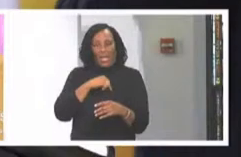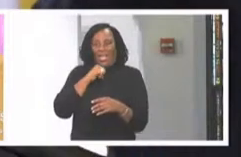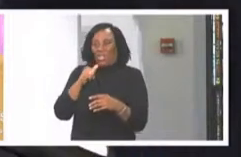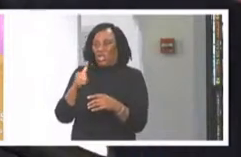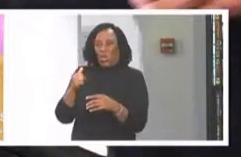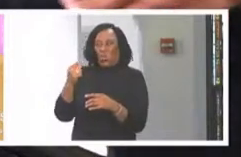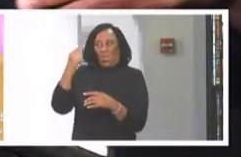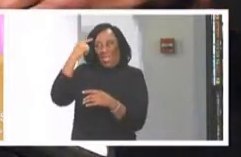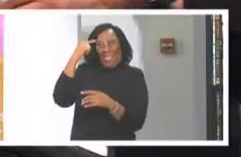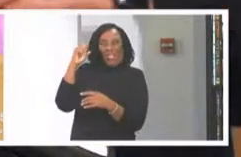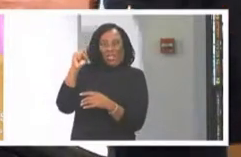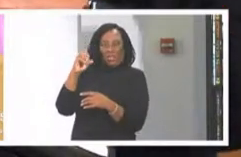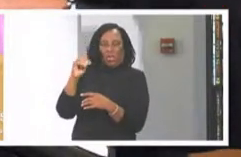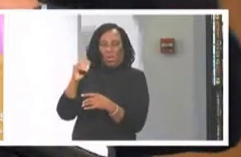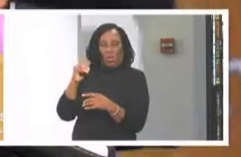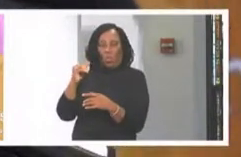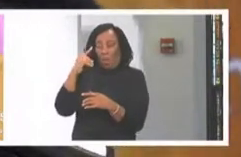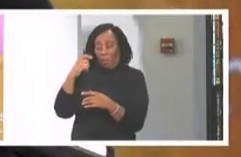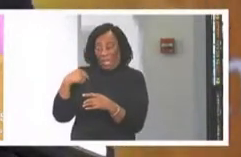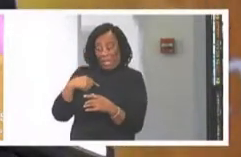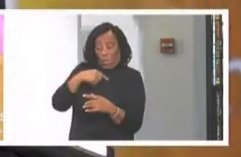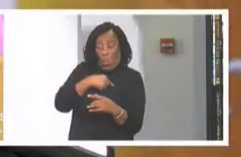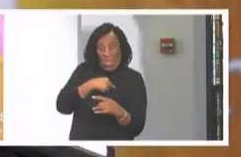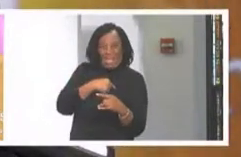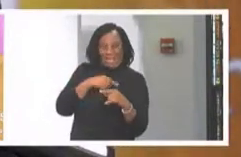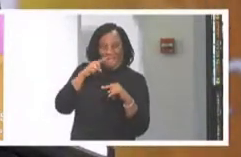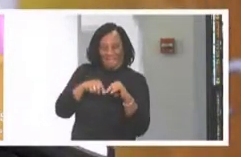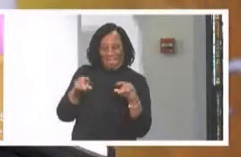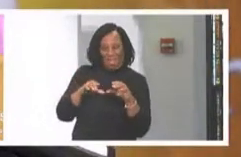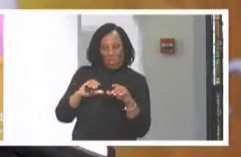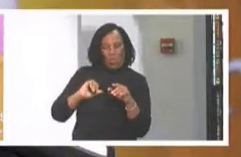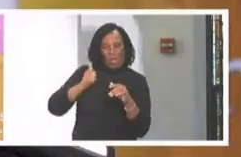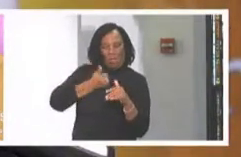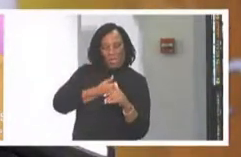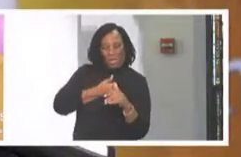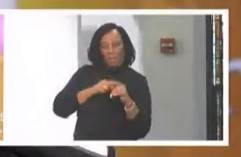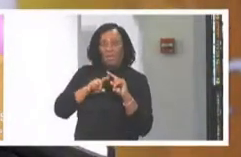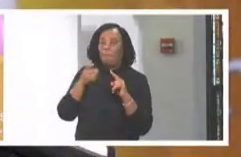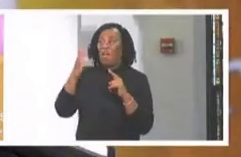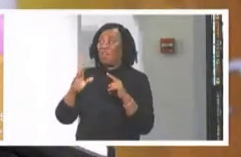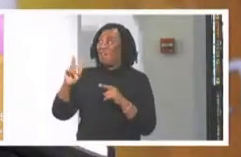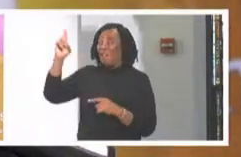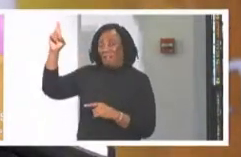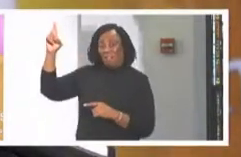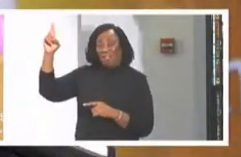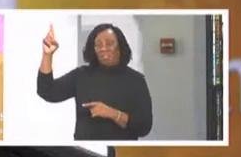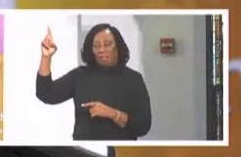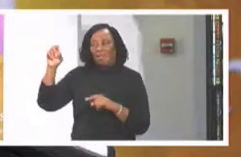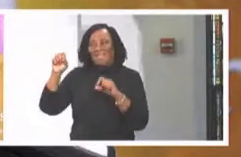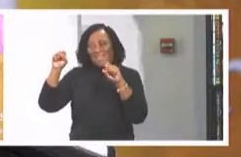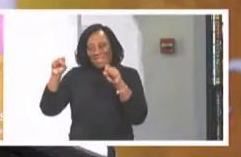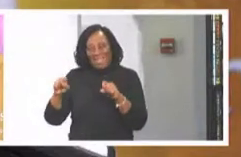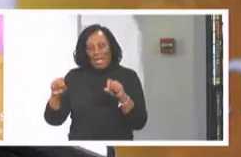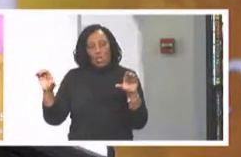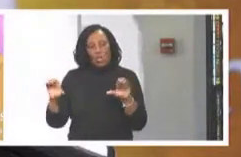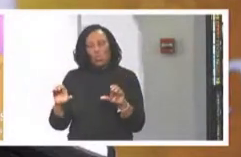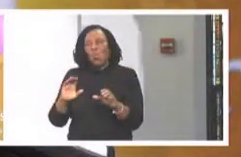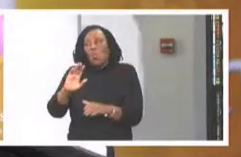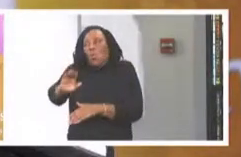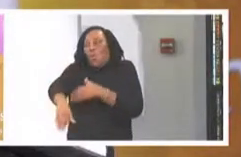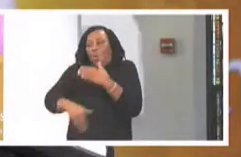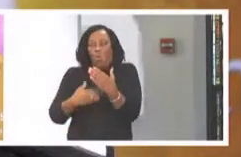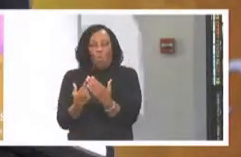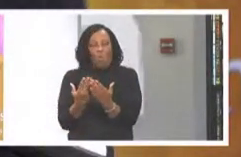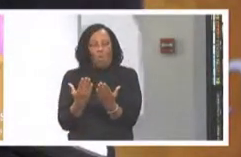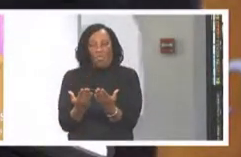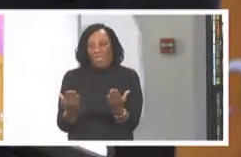But we don't have to do them. God says, I want you to understand that I'm the God that can do all those things. I can do